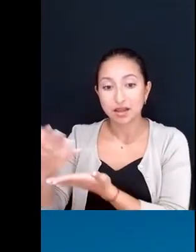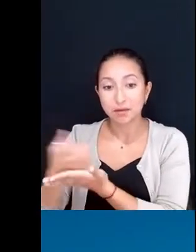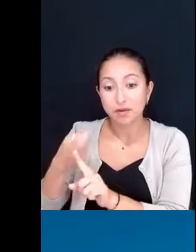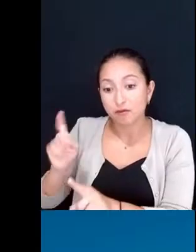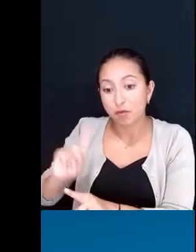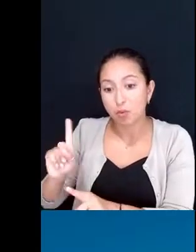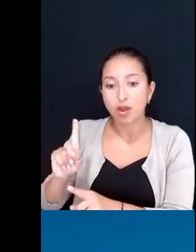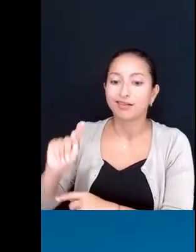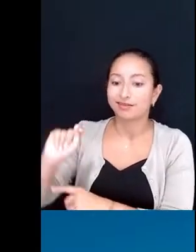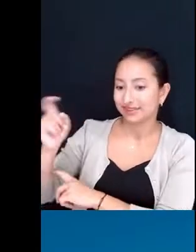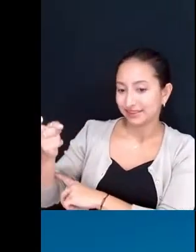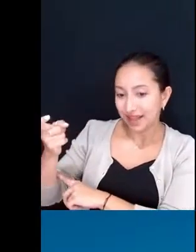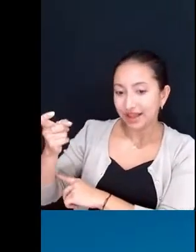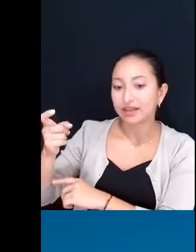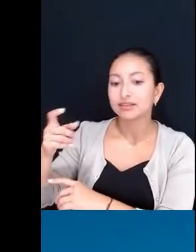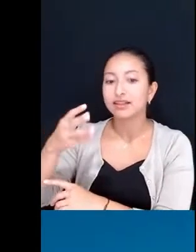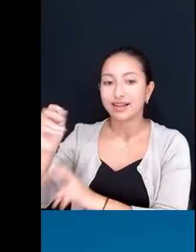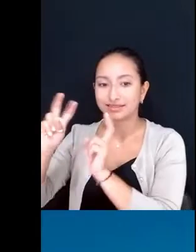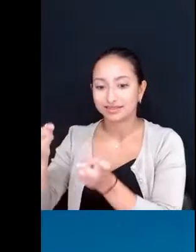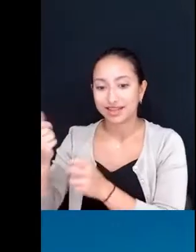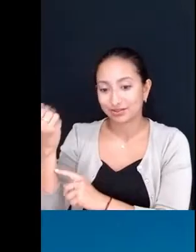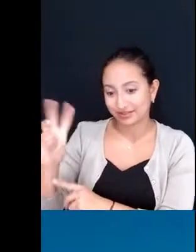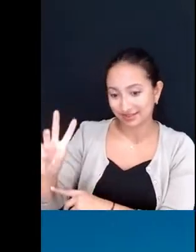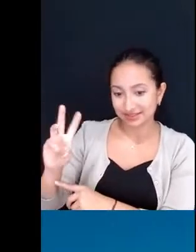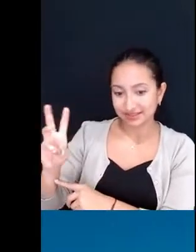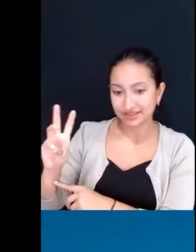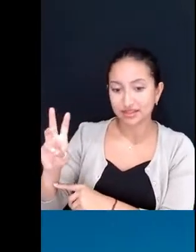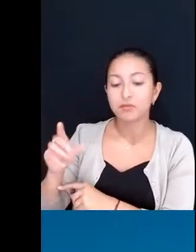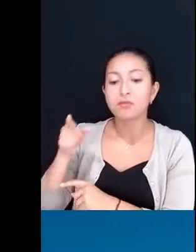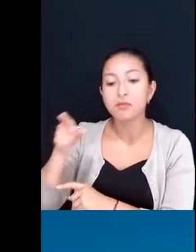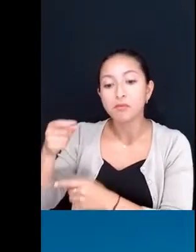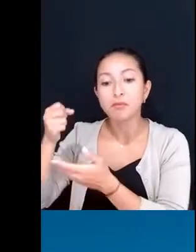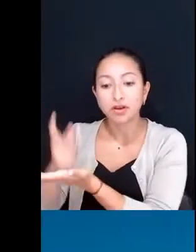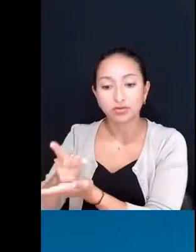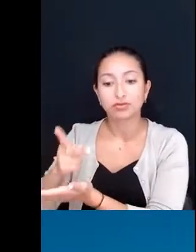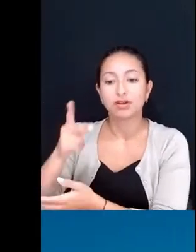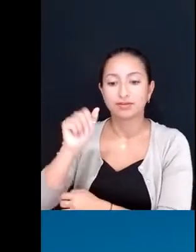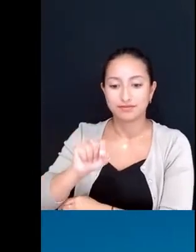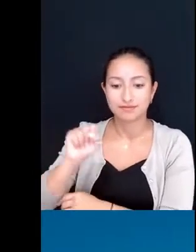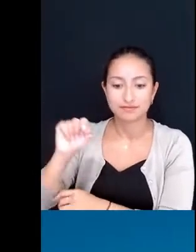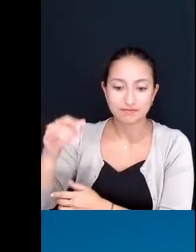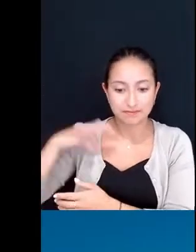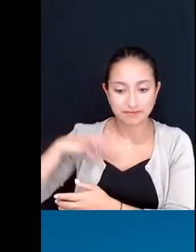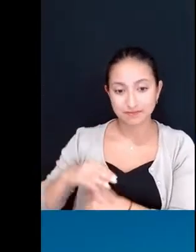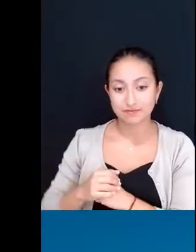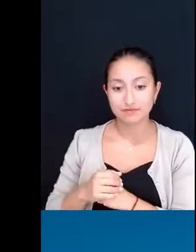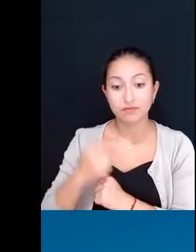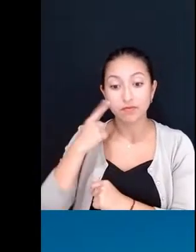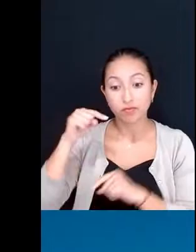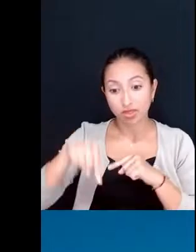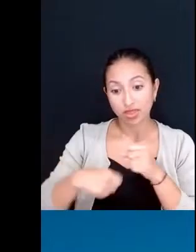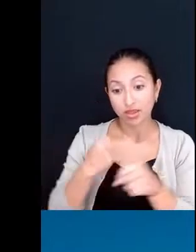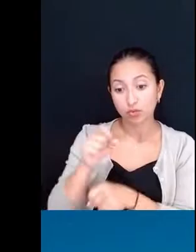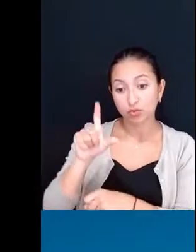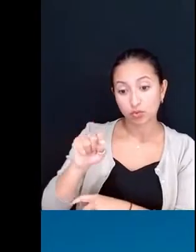revenues. Title 16 of the Social Security Act authorizes SSI benefits. For 2023, the